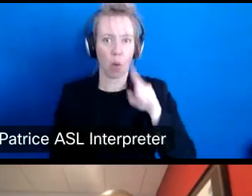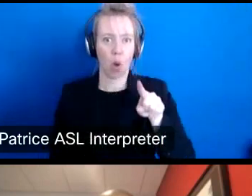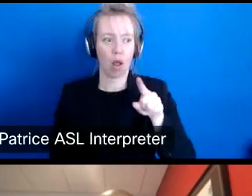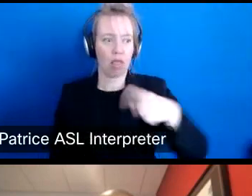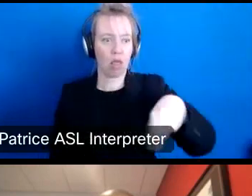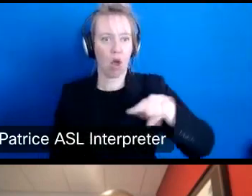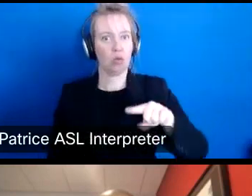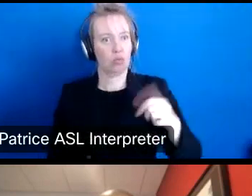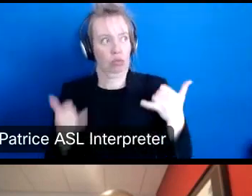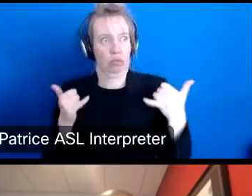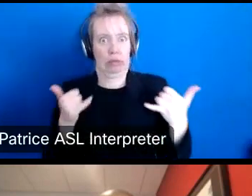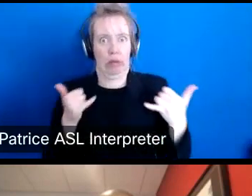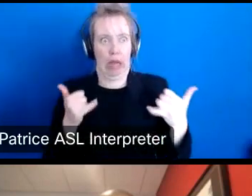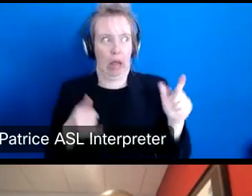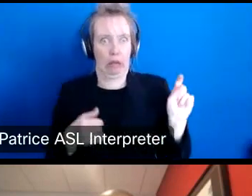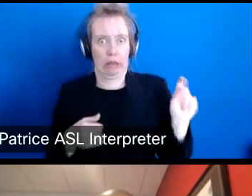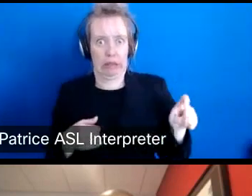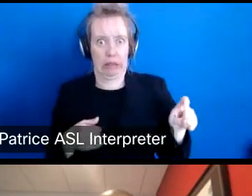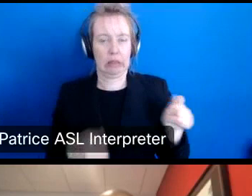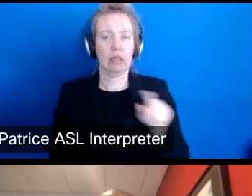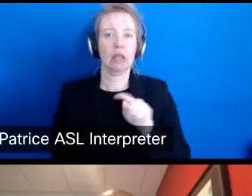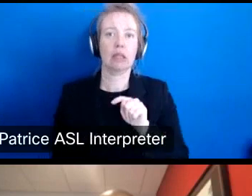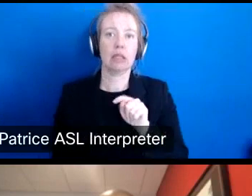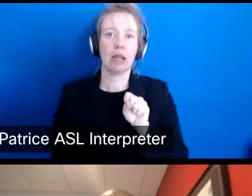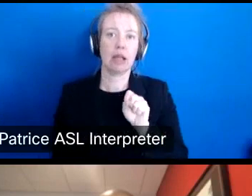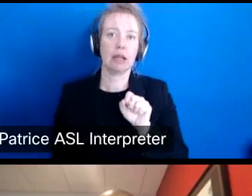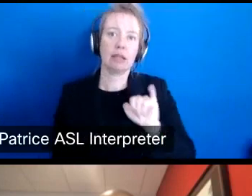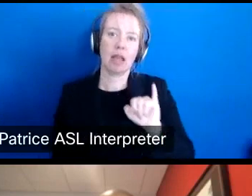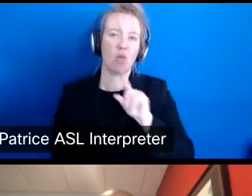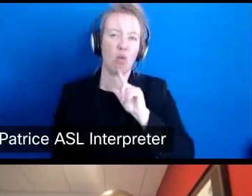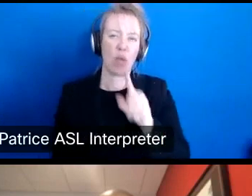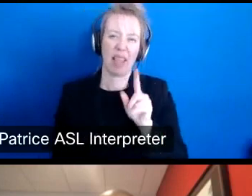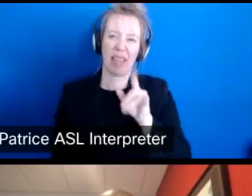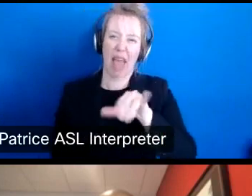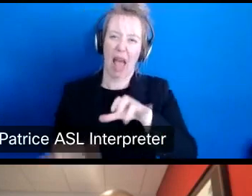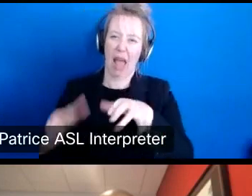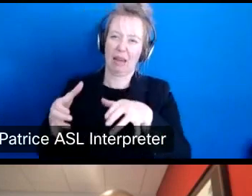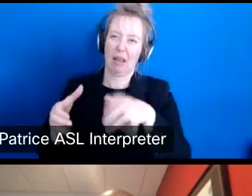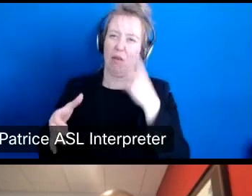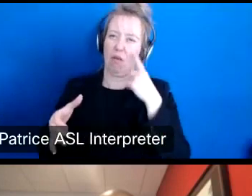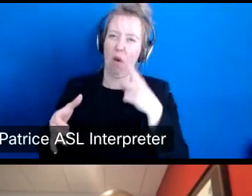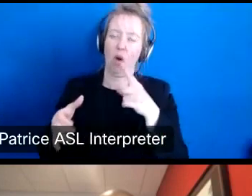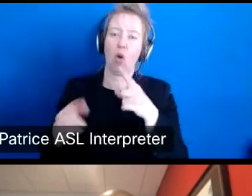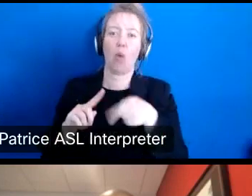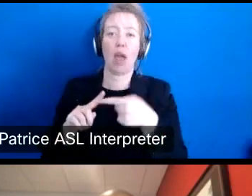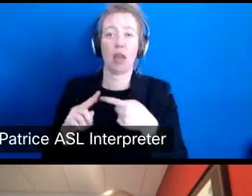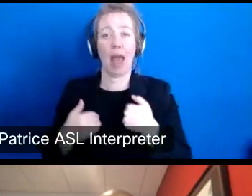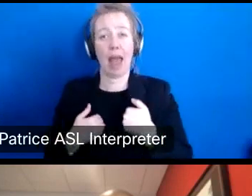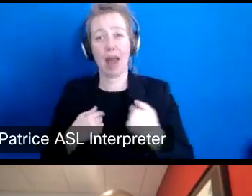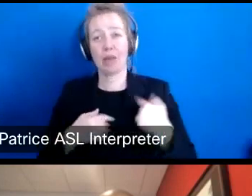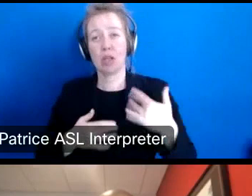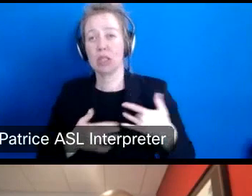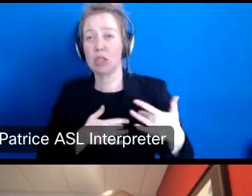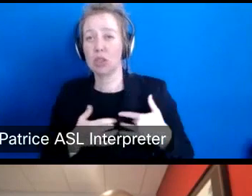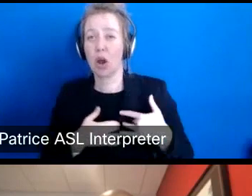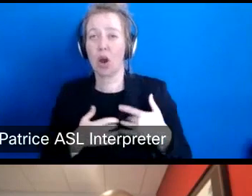more immediate needs. TSIs are really for situations where there is some concern that requires